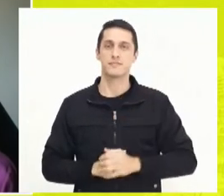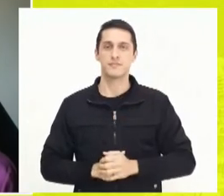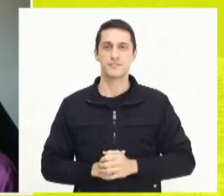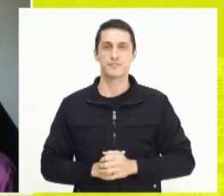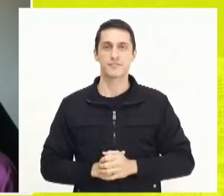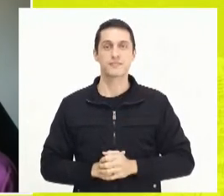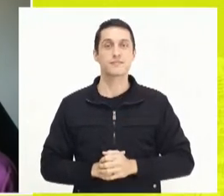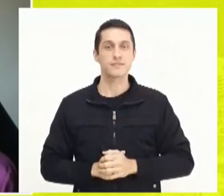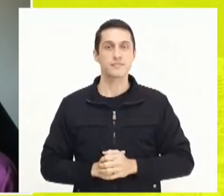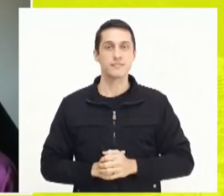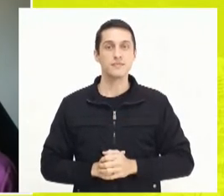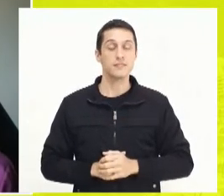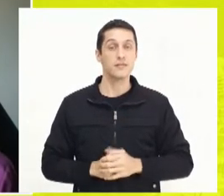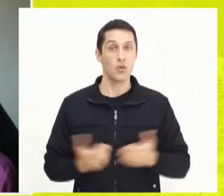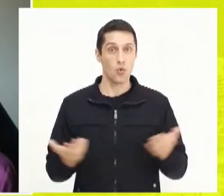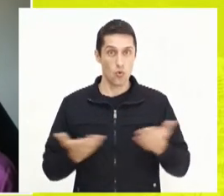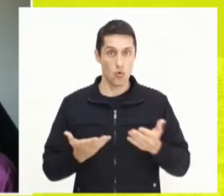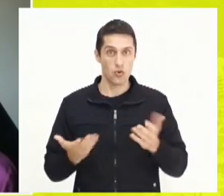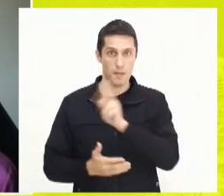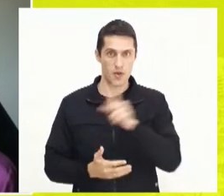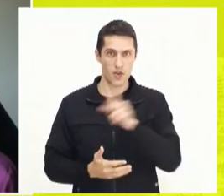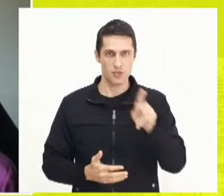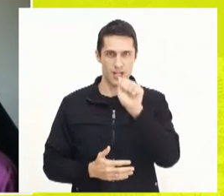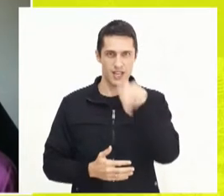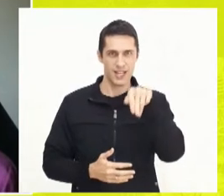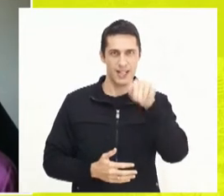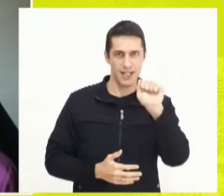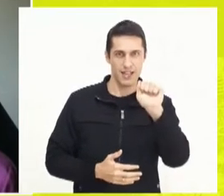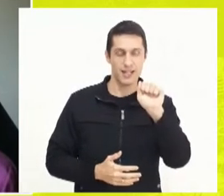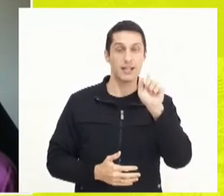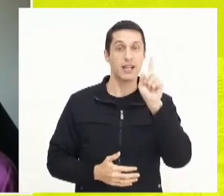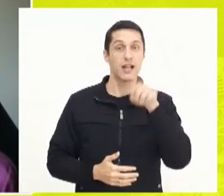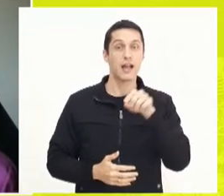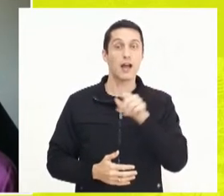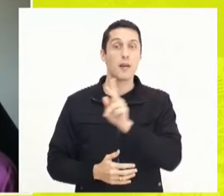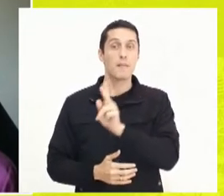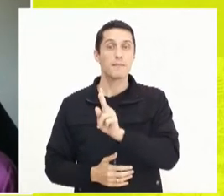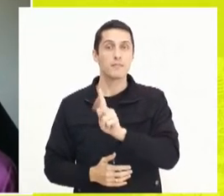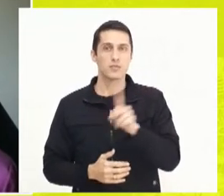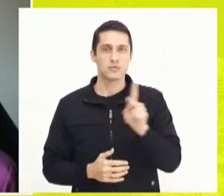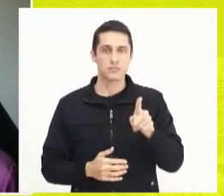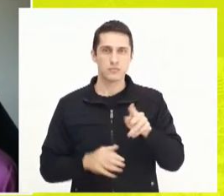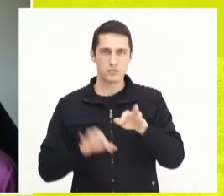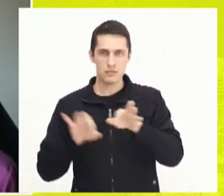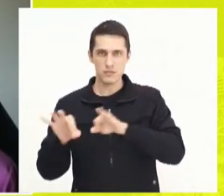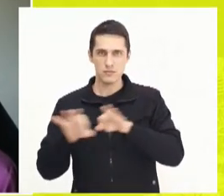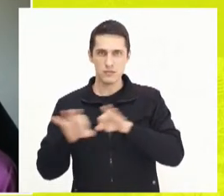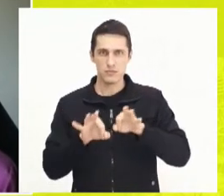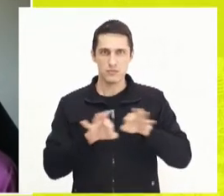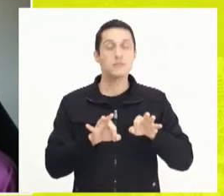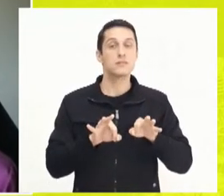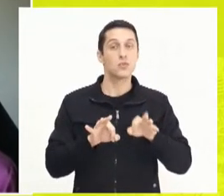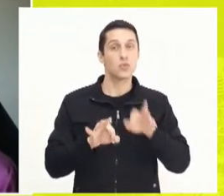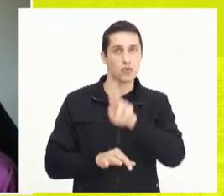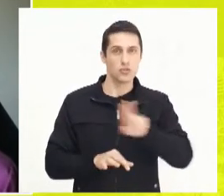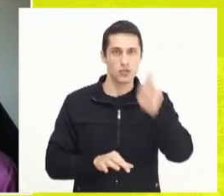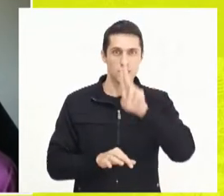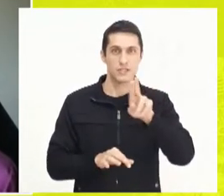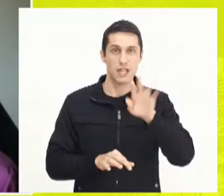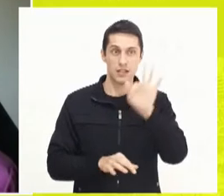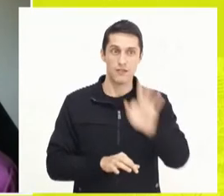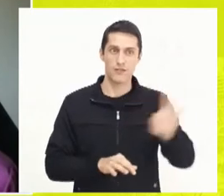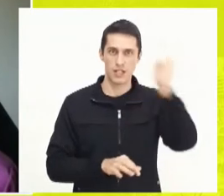debates social professor regina she is a professor and she's